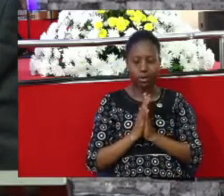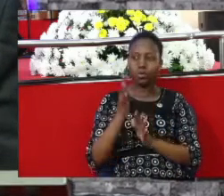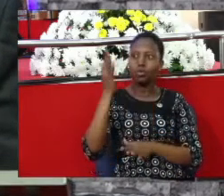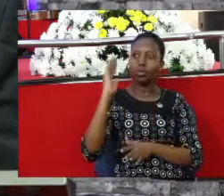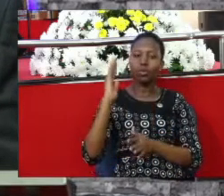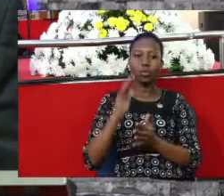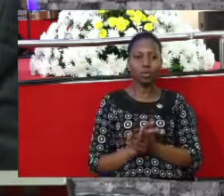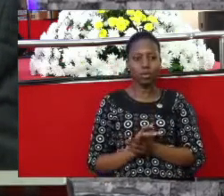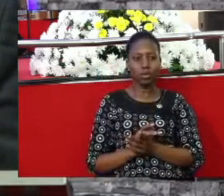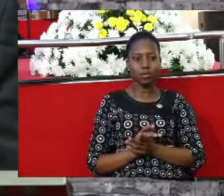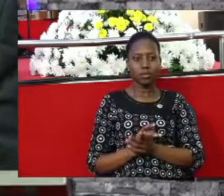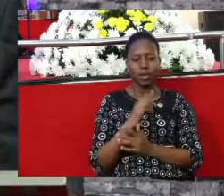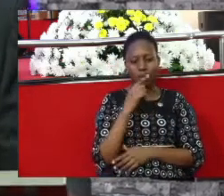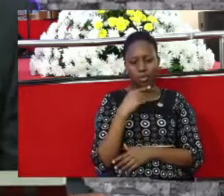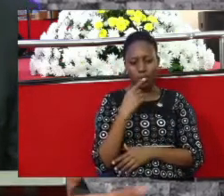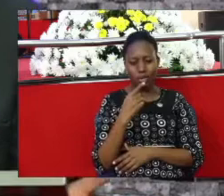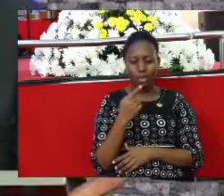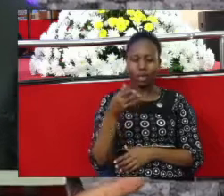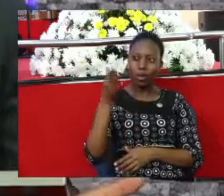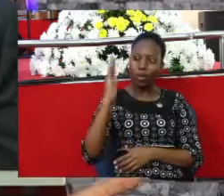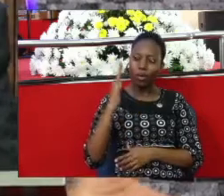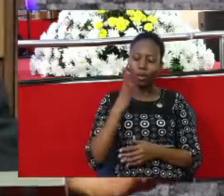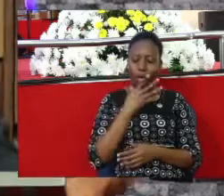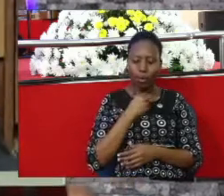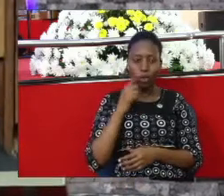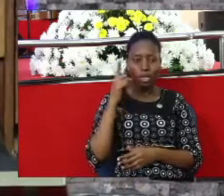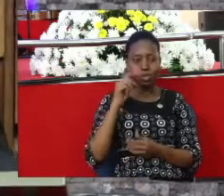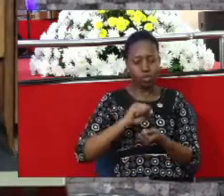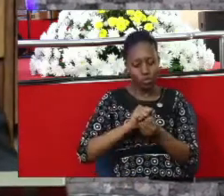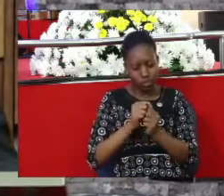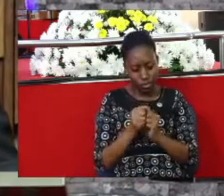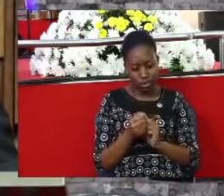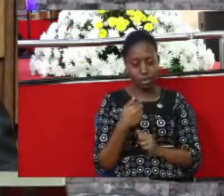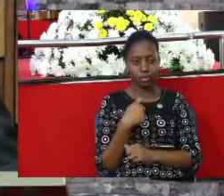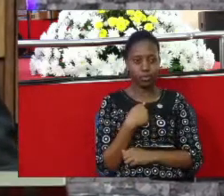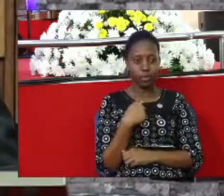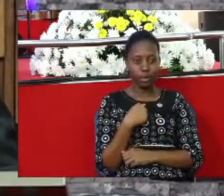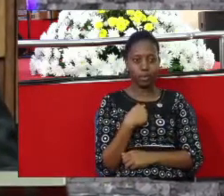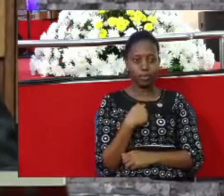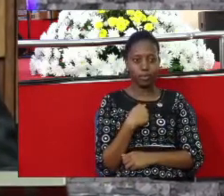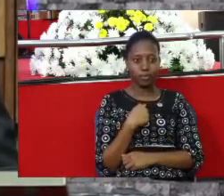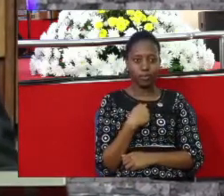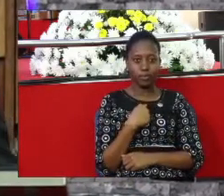Sikai hapa tena. You see, that's a prayer of those guys that had leprosy.